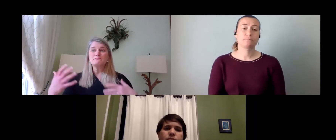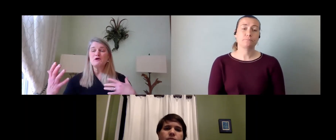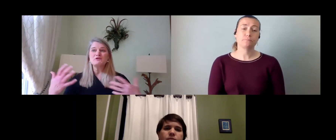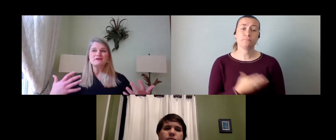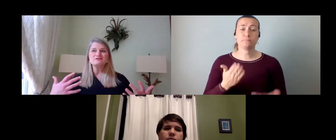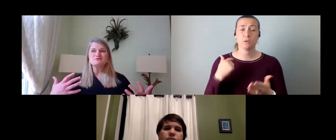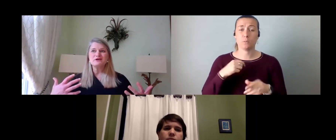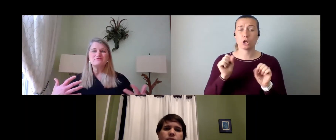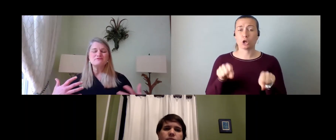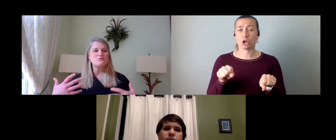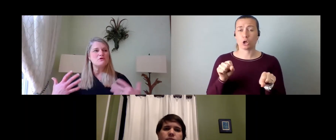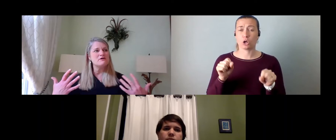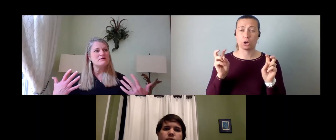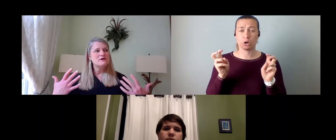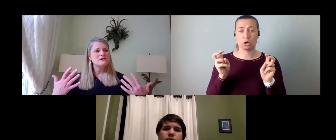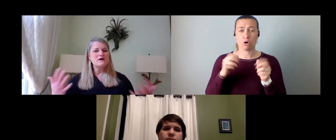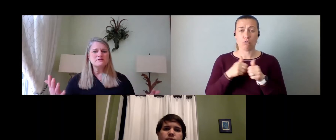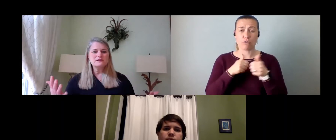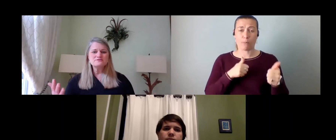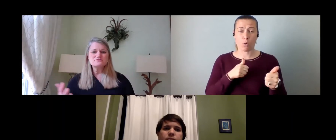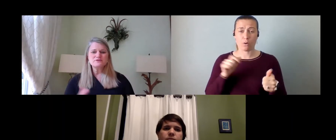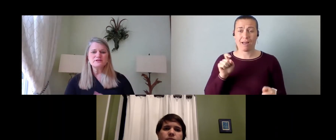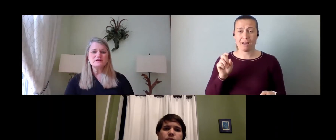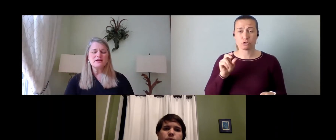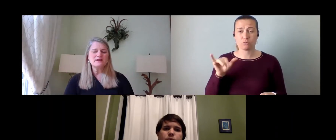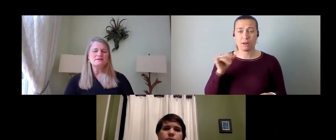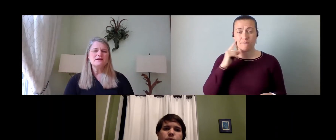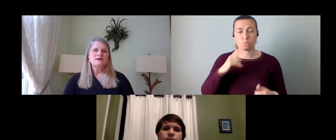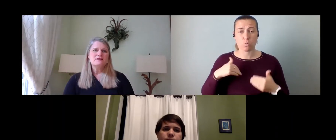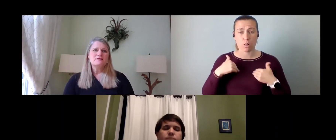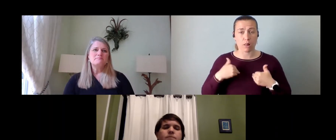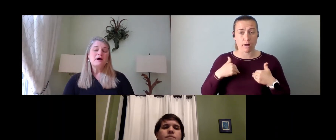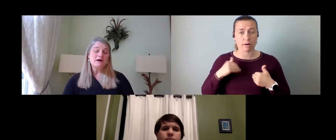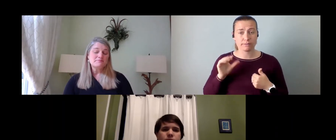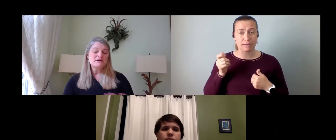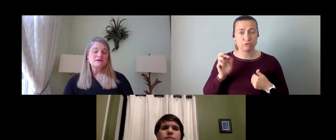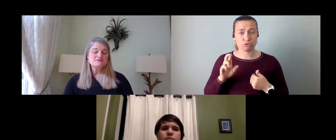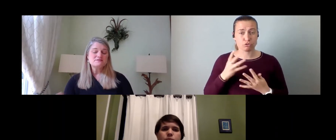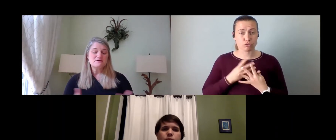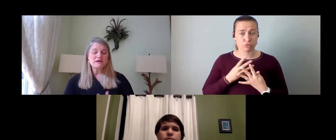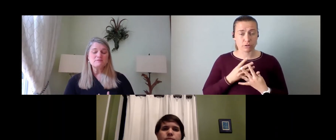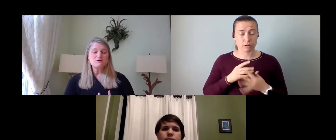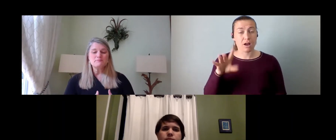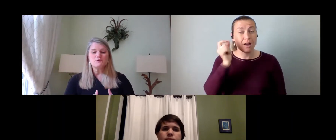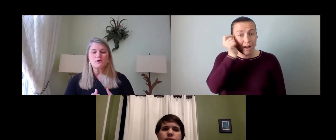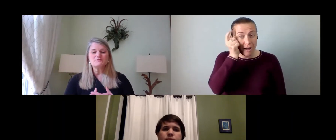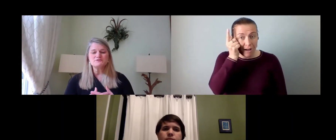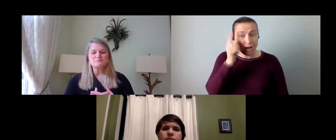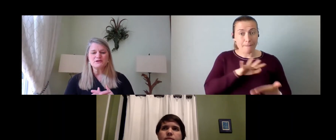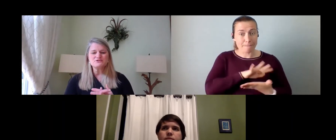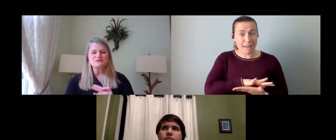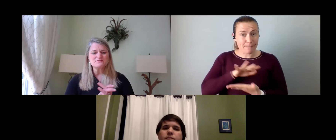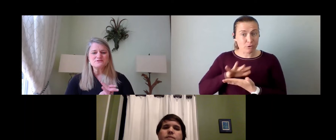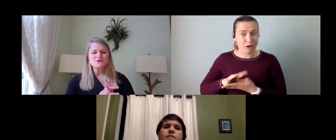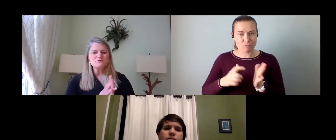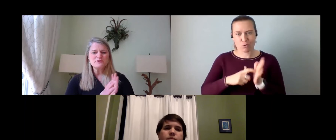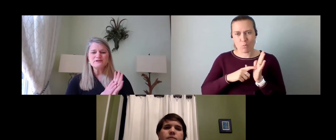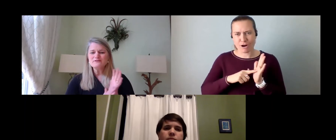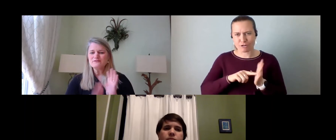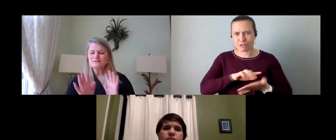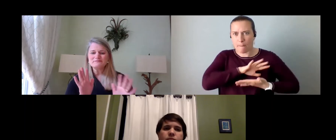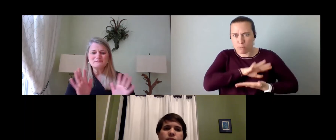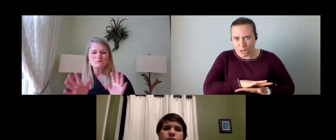this remote x-ray for lung cancer screening. But because a mammogram requires compression, there's